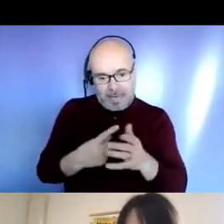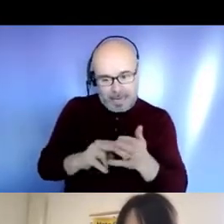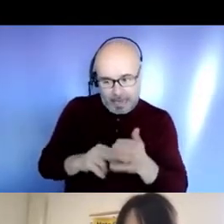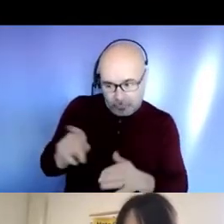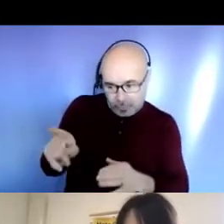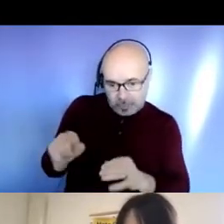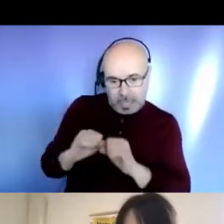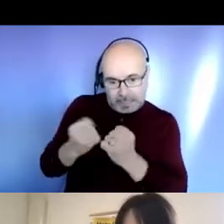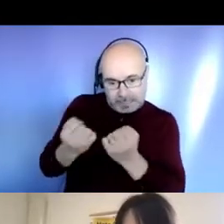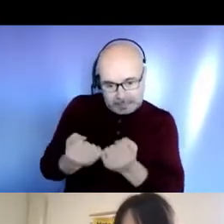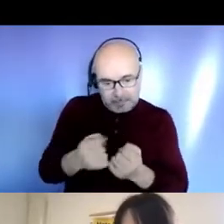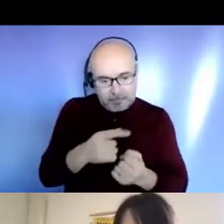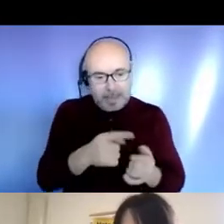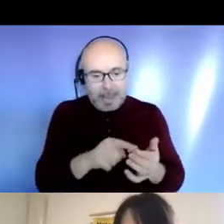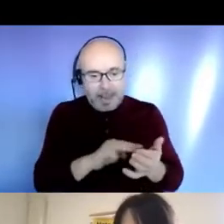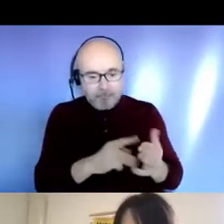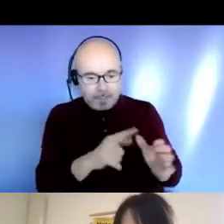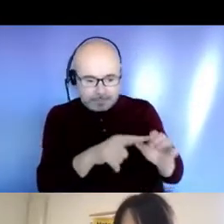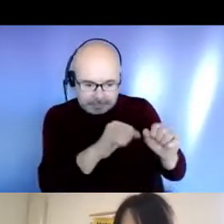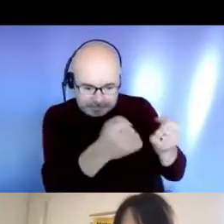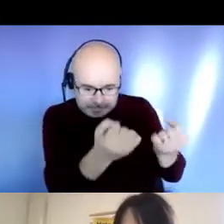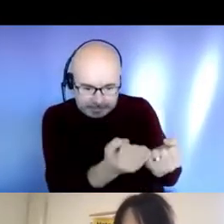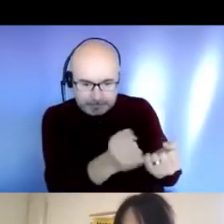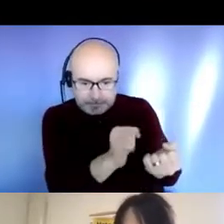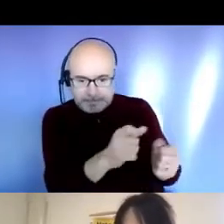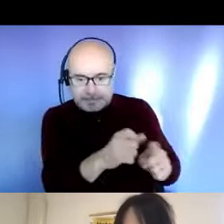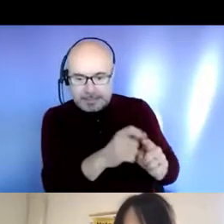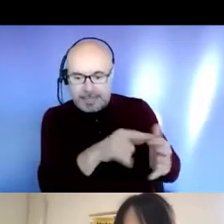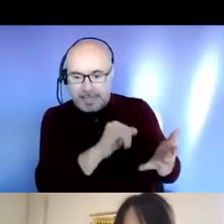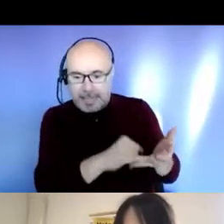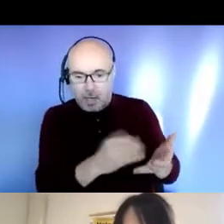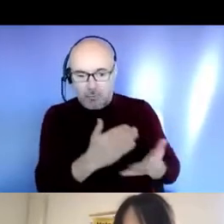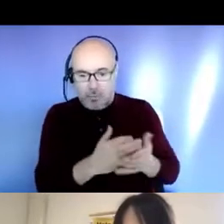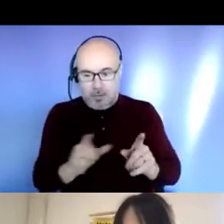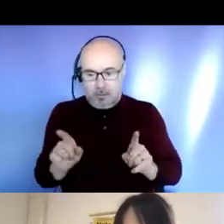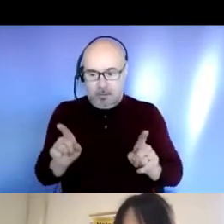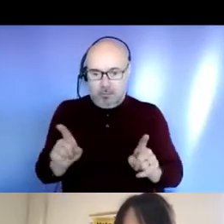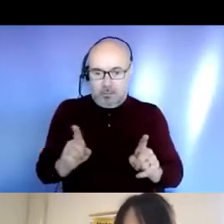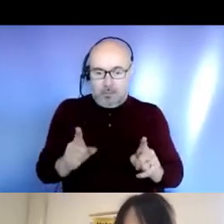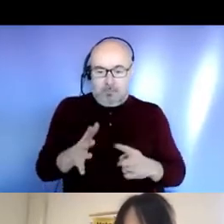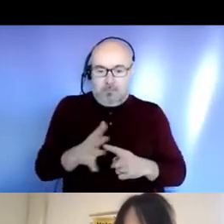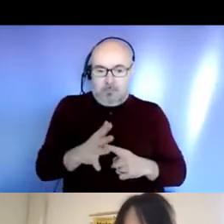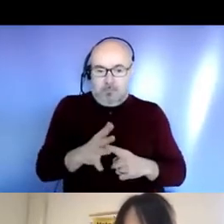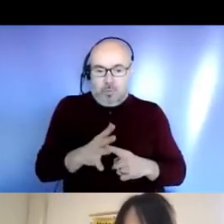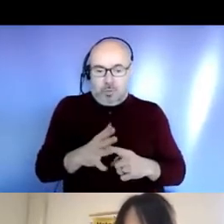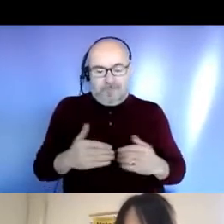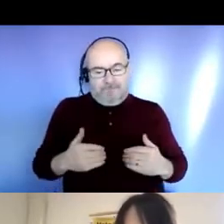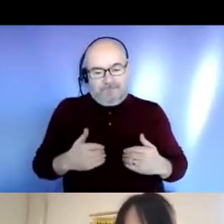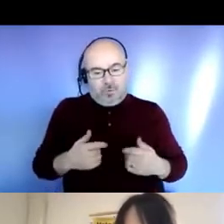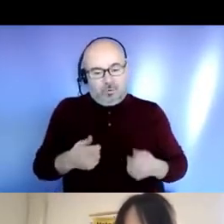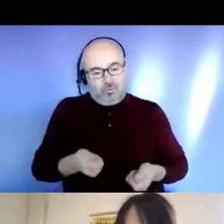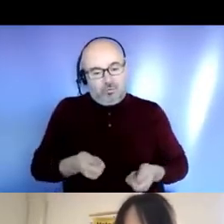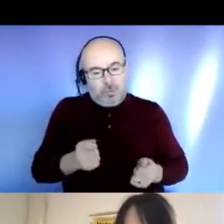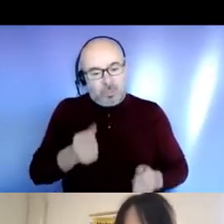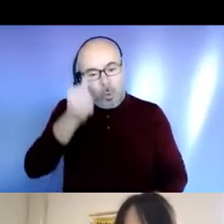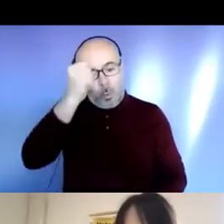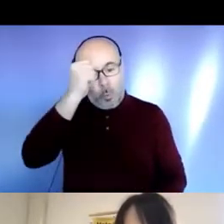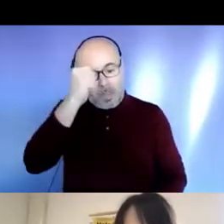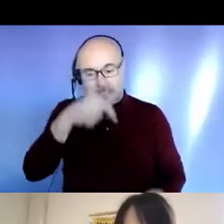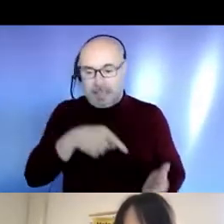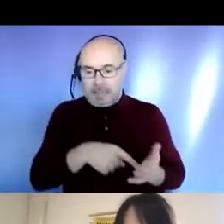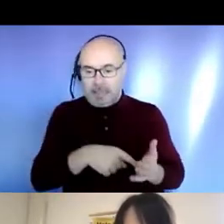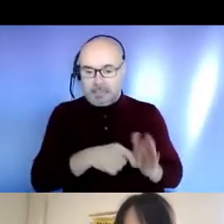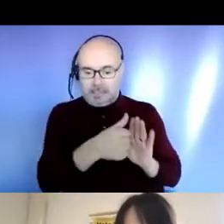Emma and the team at Disability Equality Scotland as well. It's extremely important to helping raise awareness of the programme.